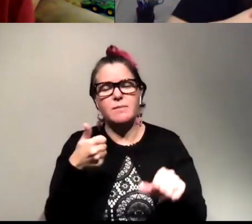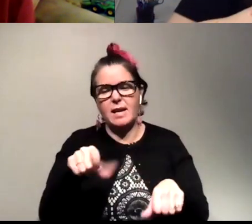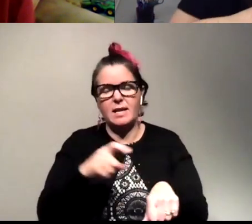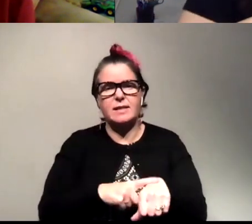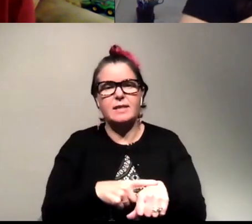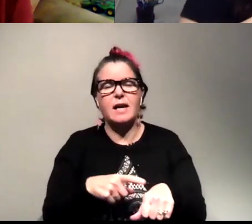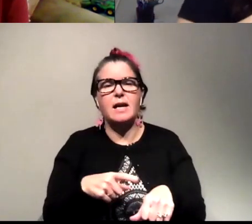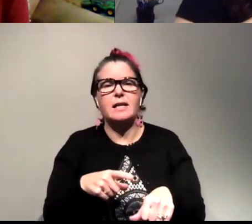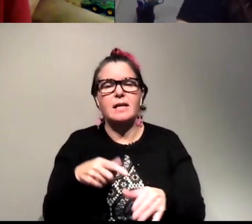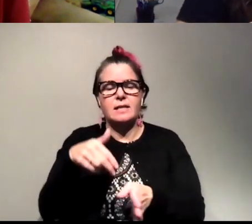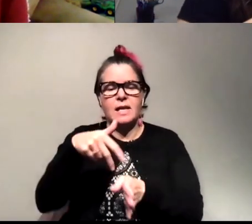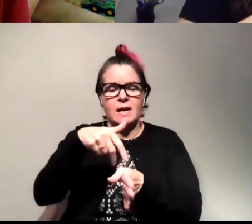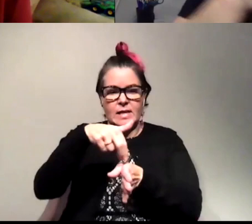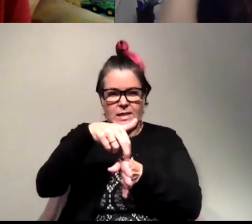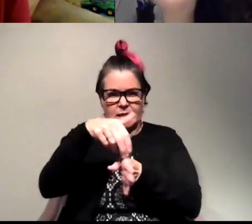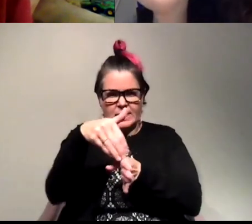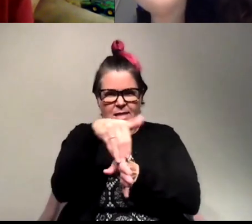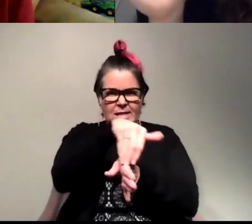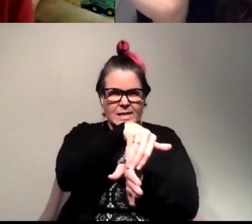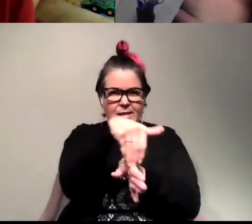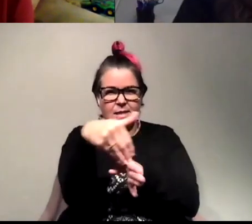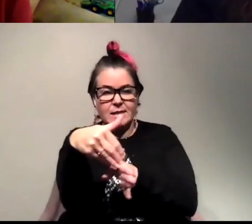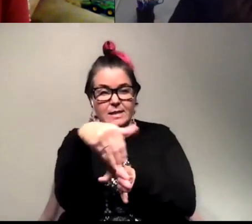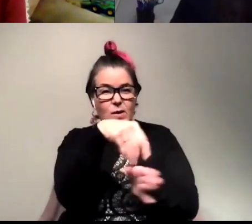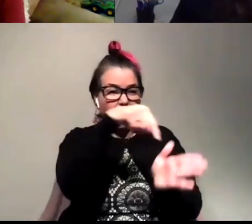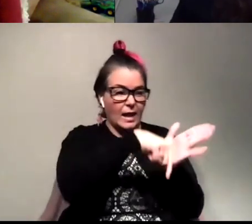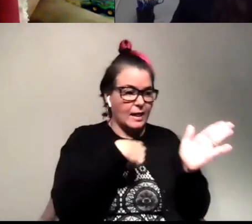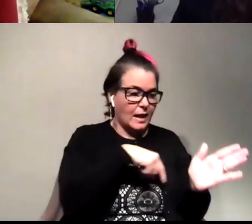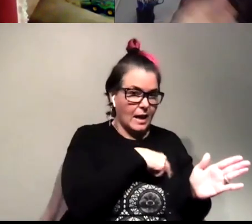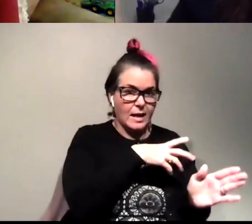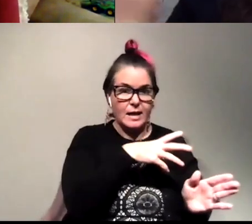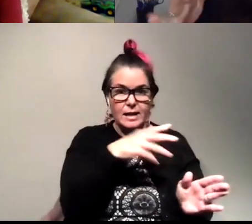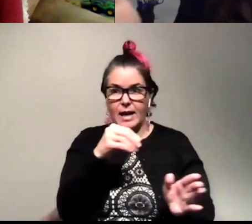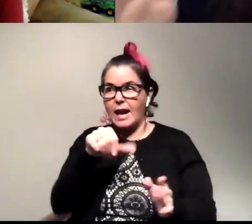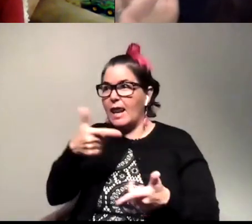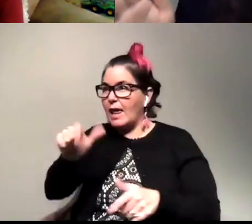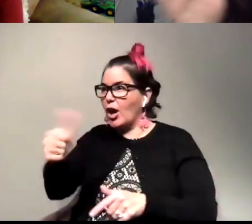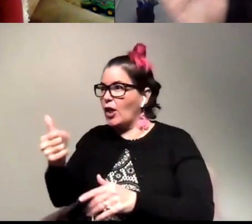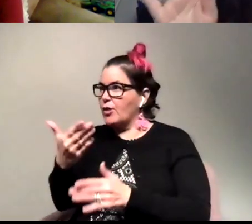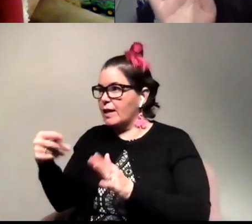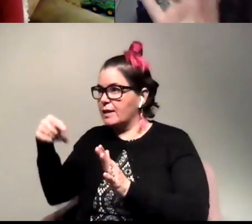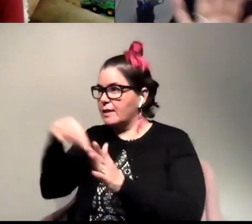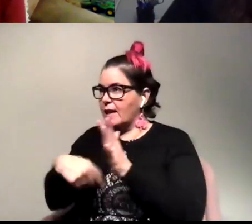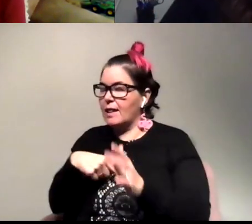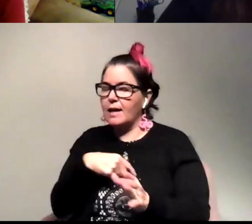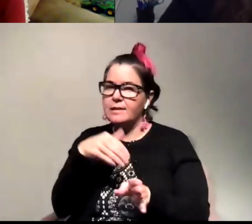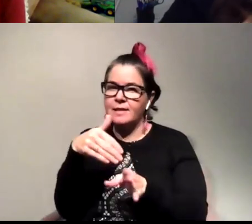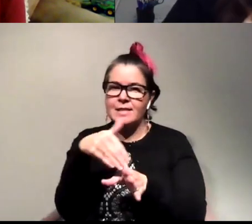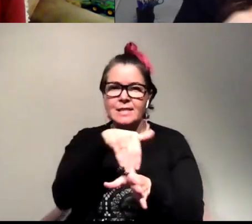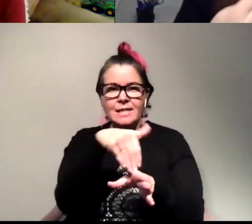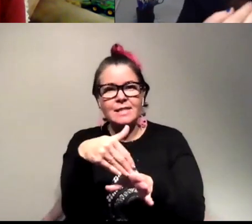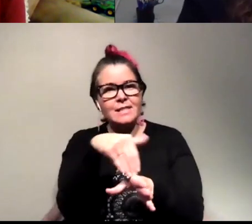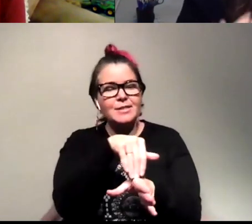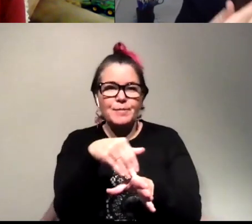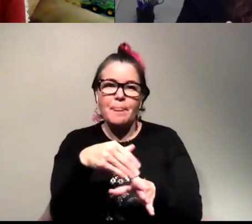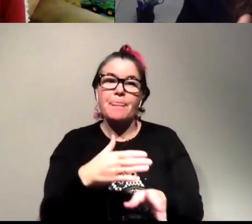walking a tightrope between killing us and letting everything else kill us. So it's like, it's very, I'm glad